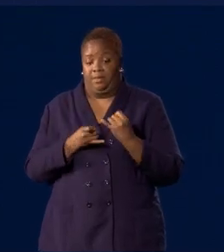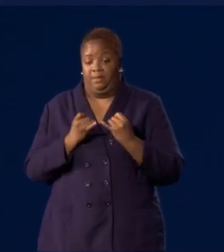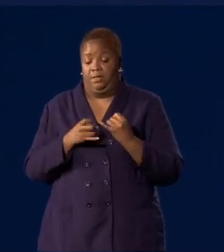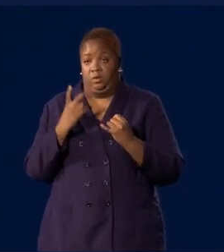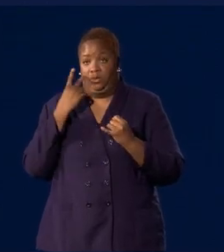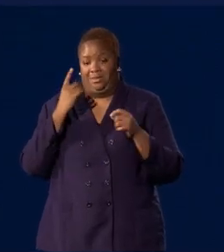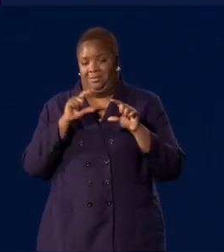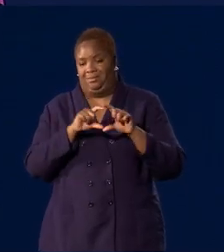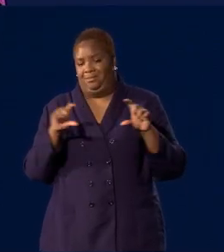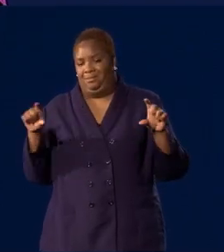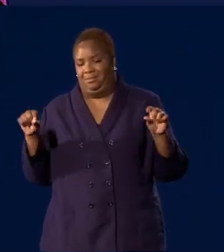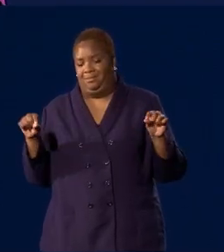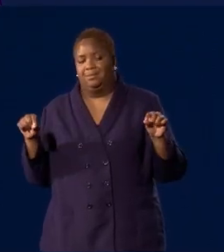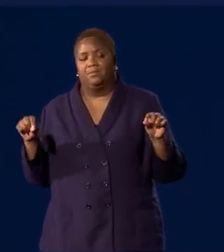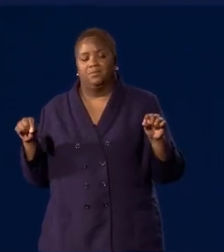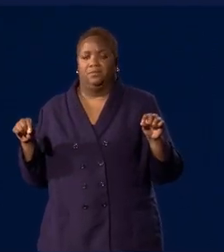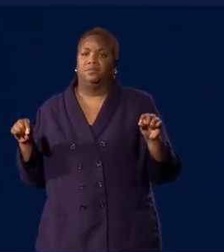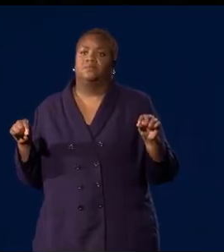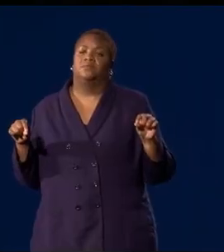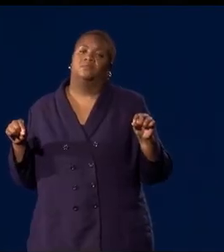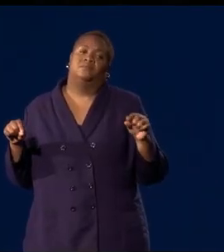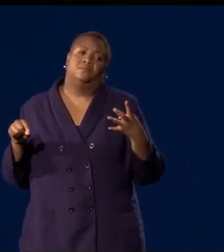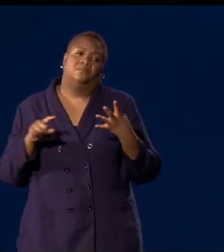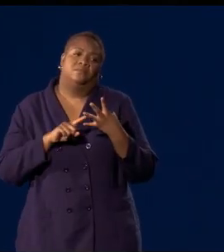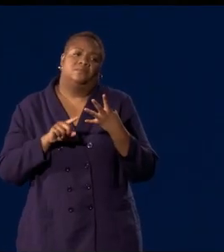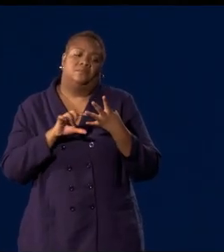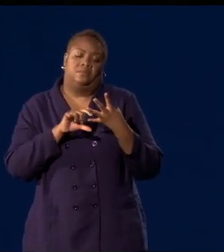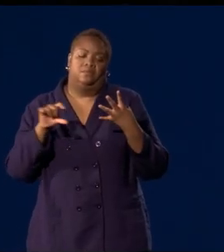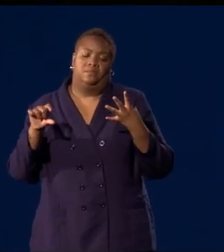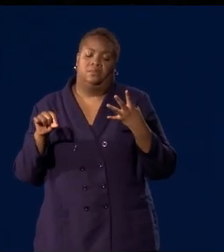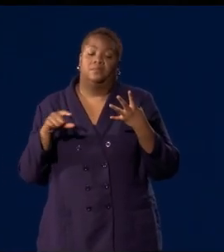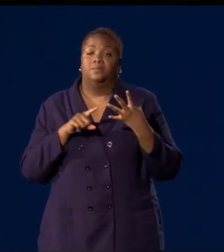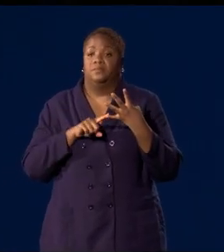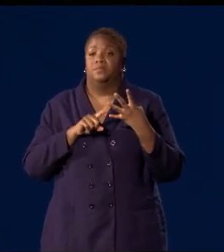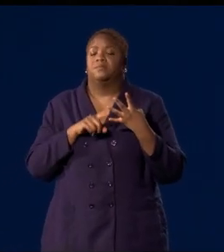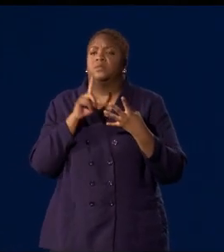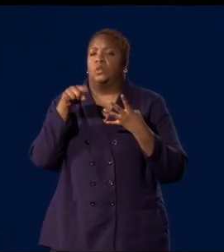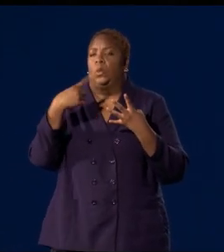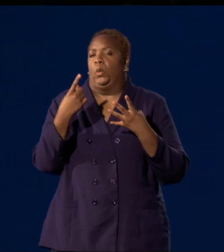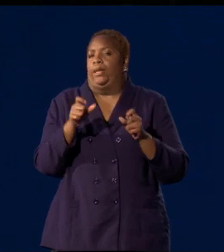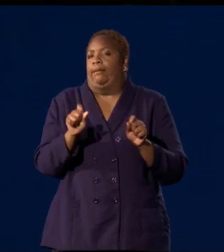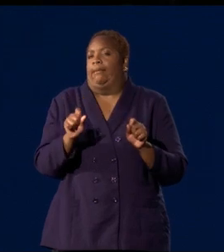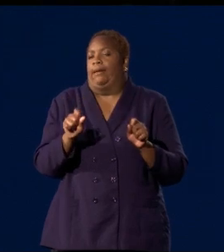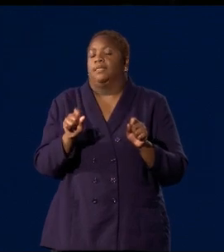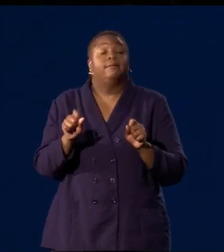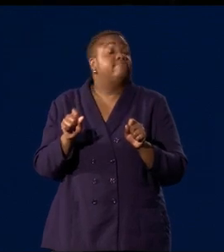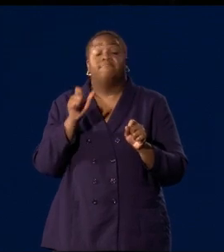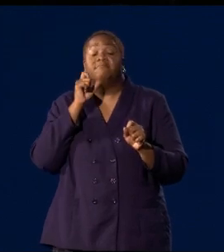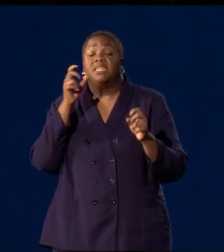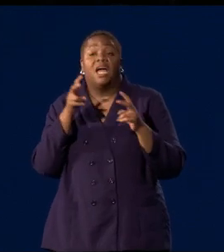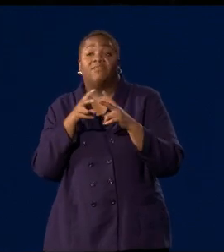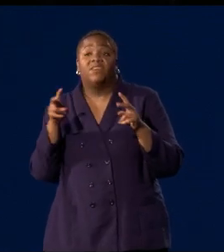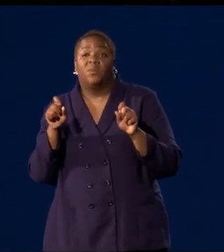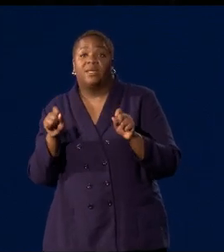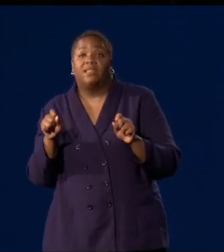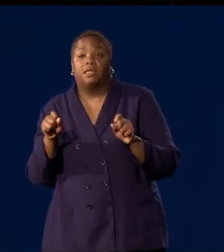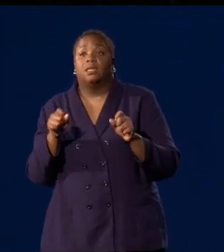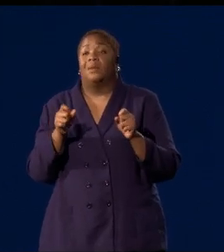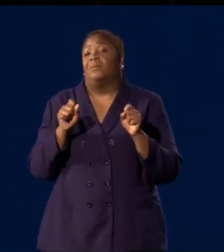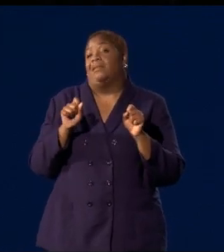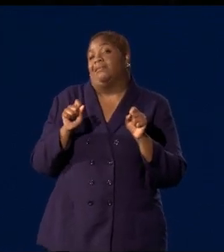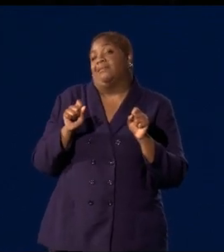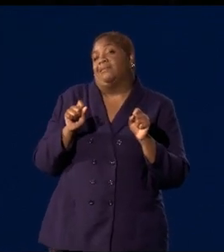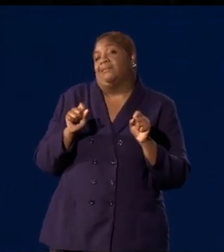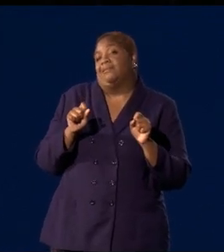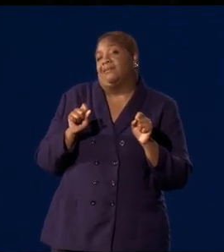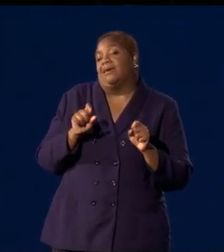at the bottom bar right here. GenAI is only likely, and not even very likely, to replace a human